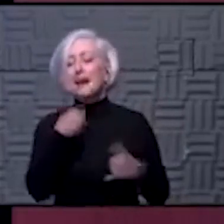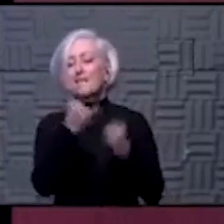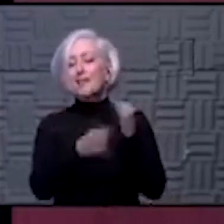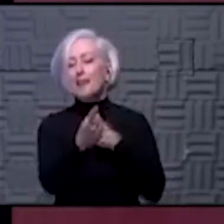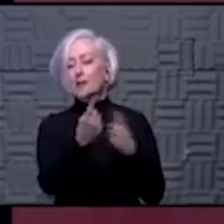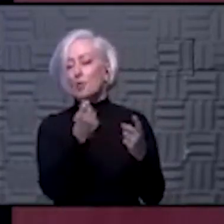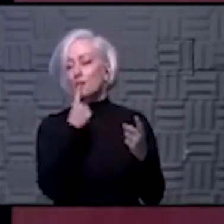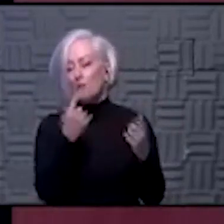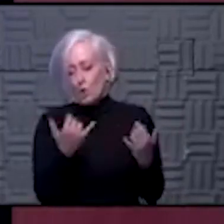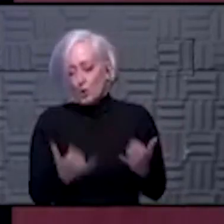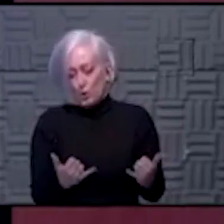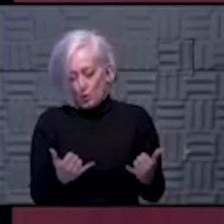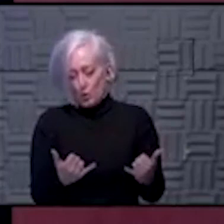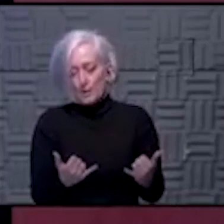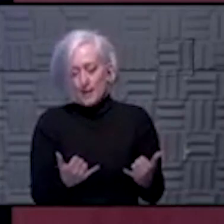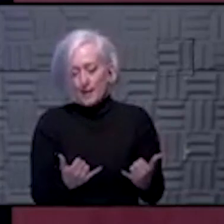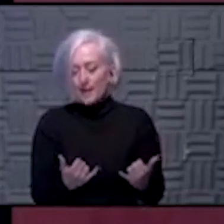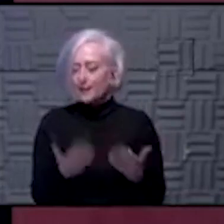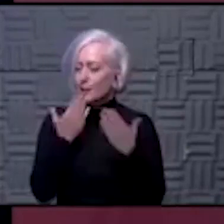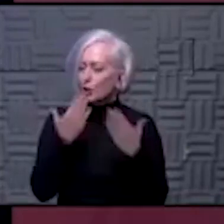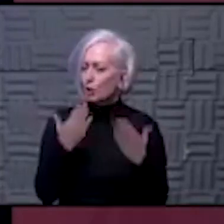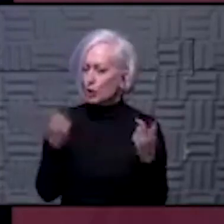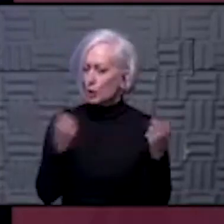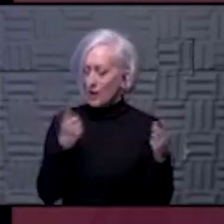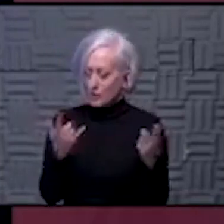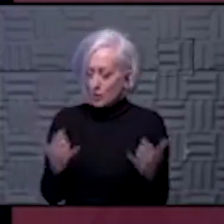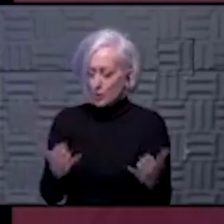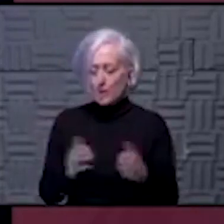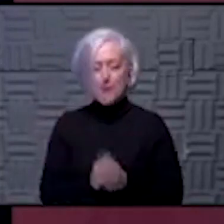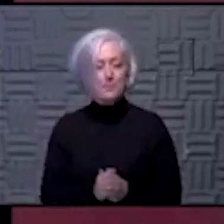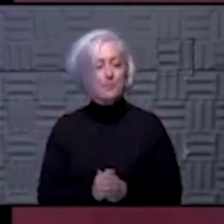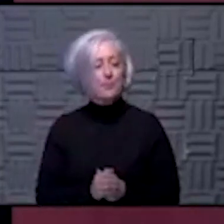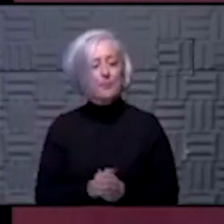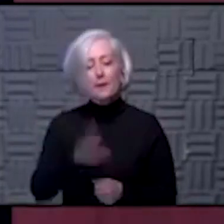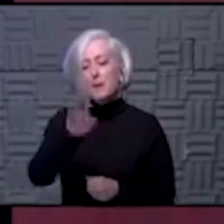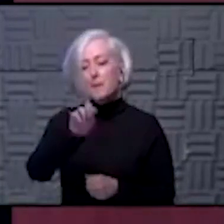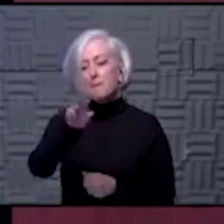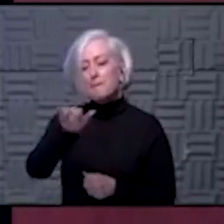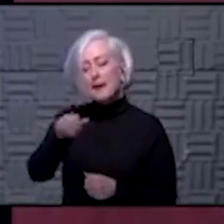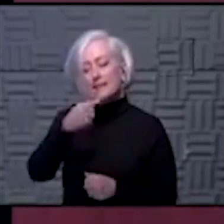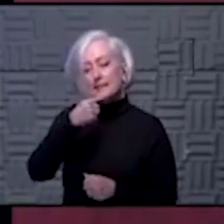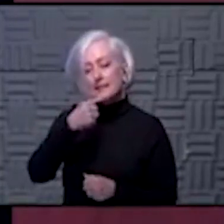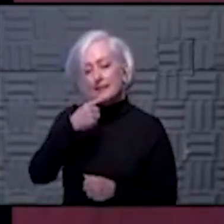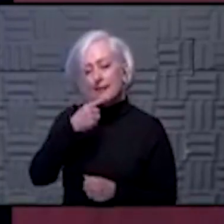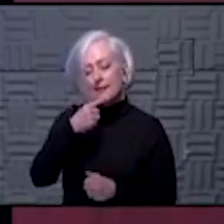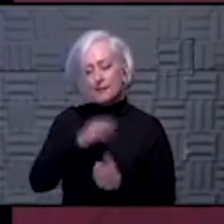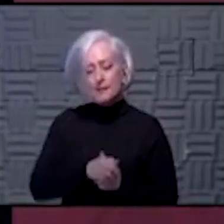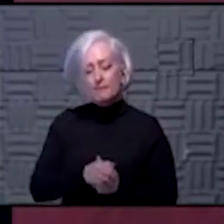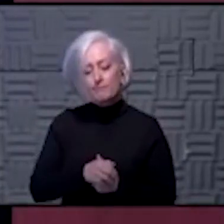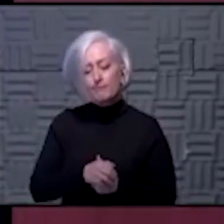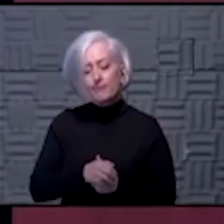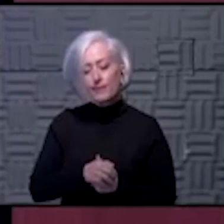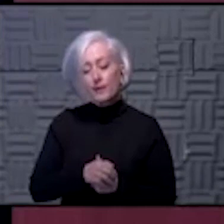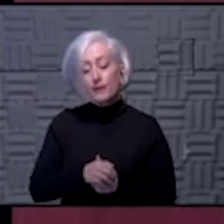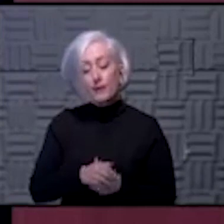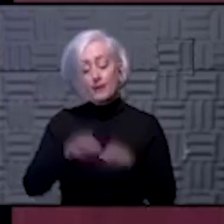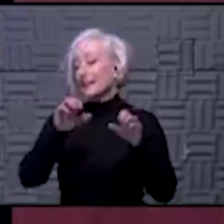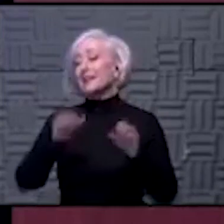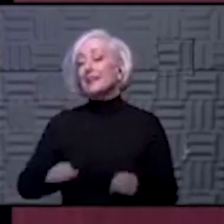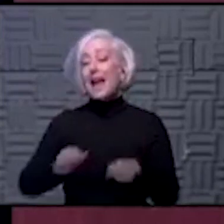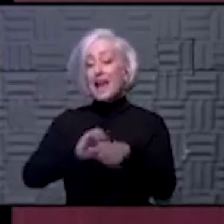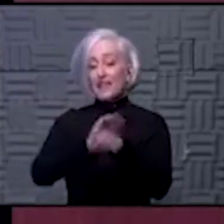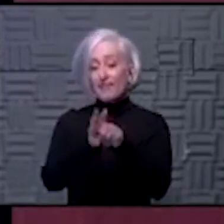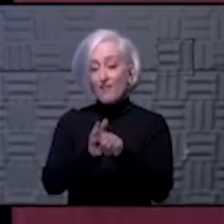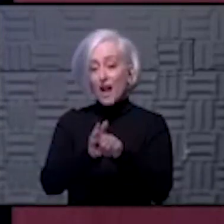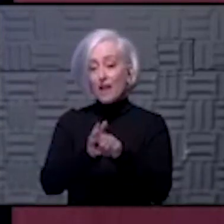and we'll get to the others. Great questions in here. She says that she wants to know if the virus can travel through the ventilation